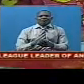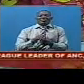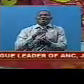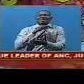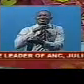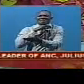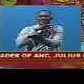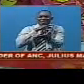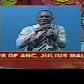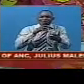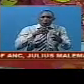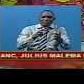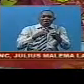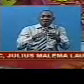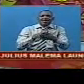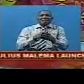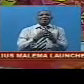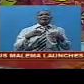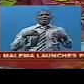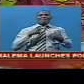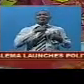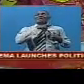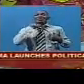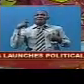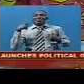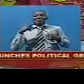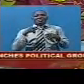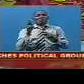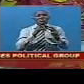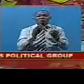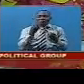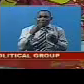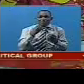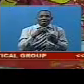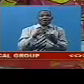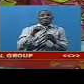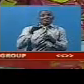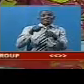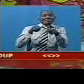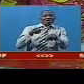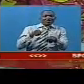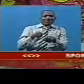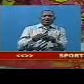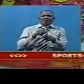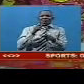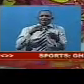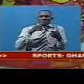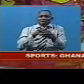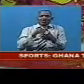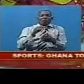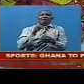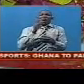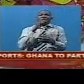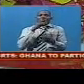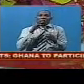sanitary condition under which animals are slaughtered, singed and processed for consumption at the Neoplan Station close to the